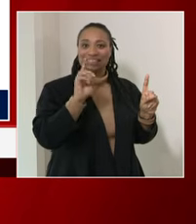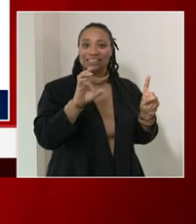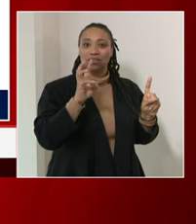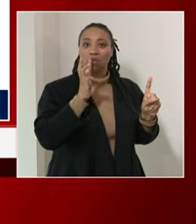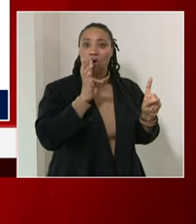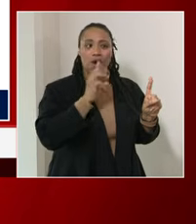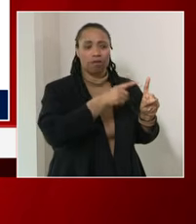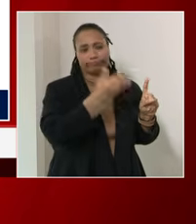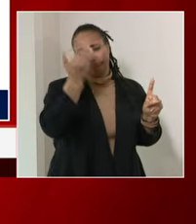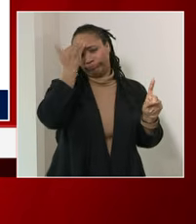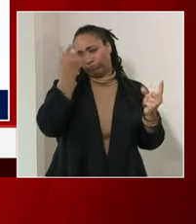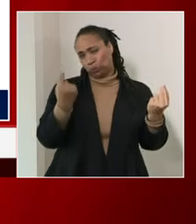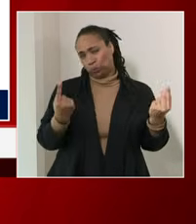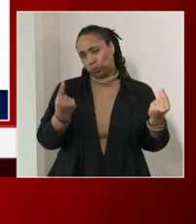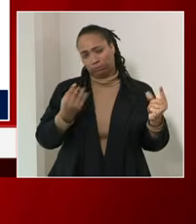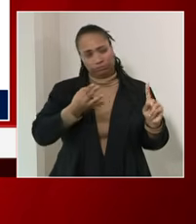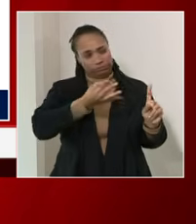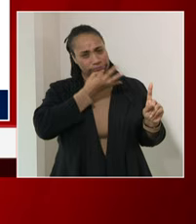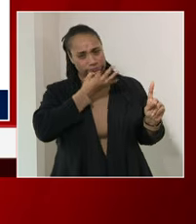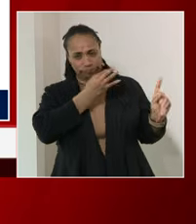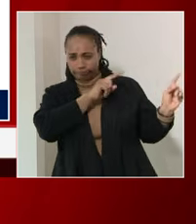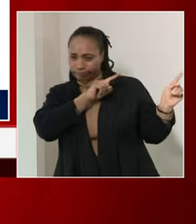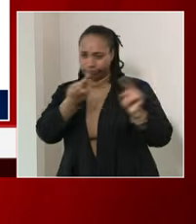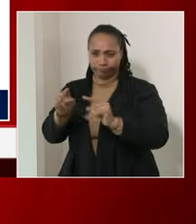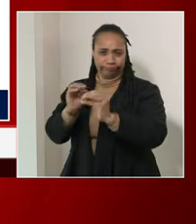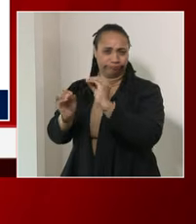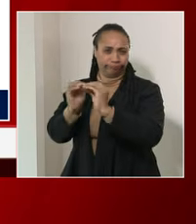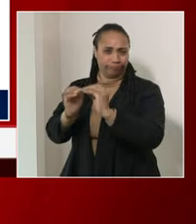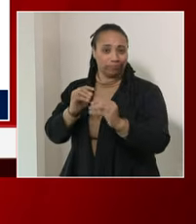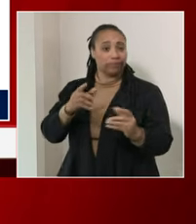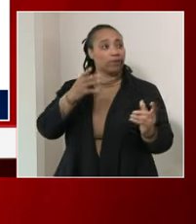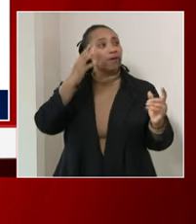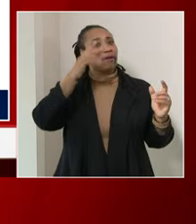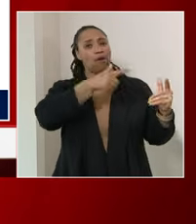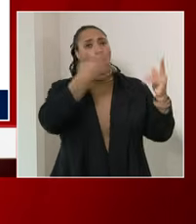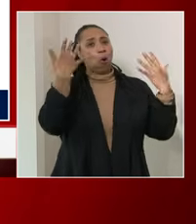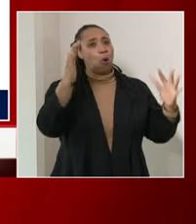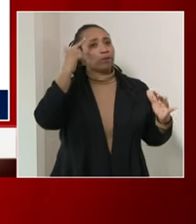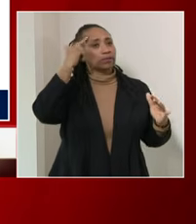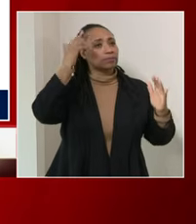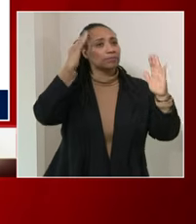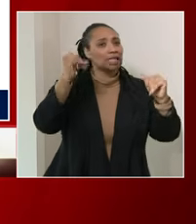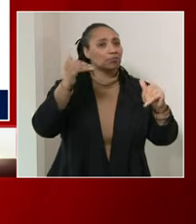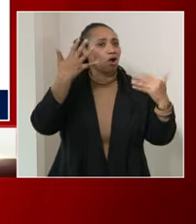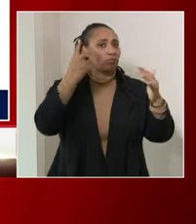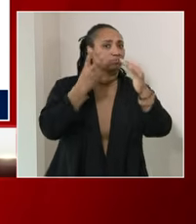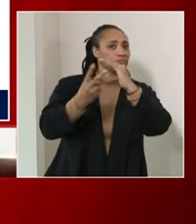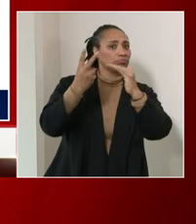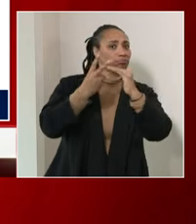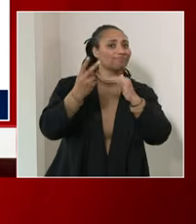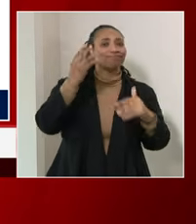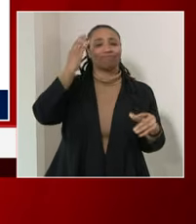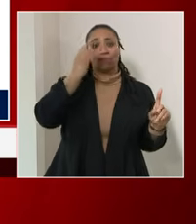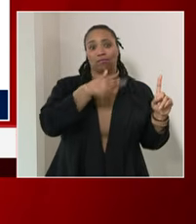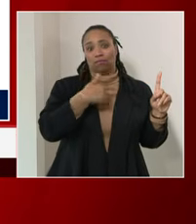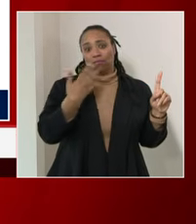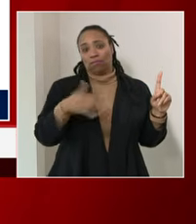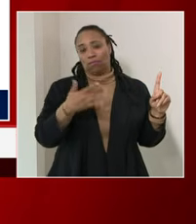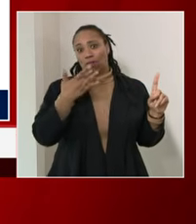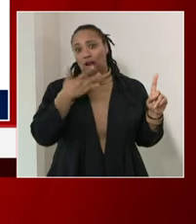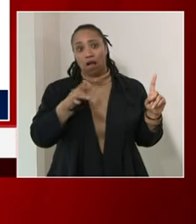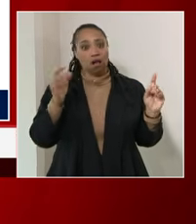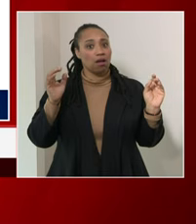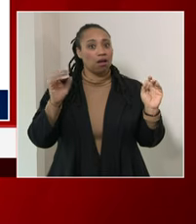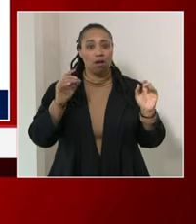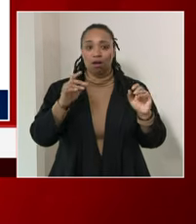expected. We always expect water main breaks during the winter, but we are not seeing significantly more water main breaks than we would normally